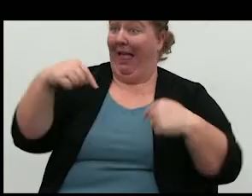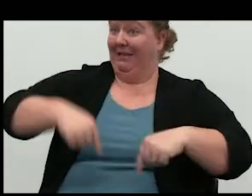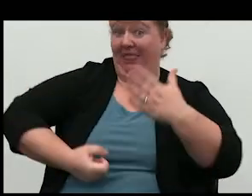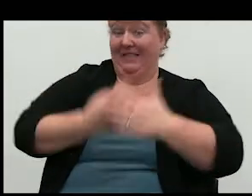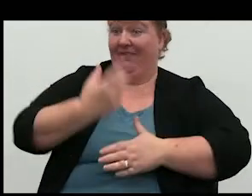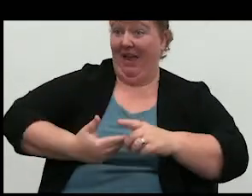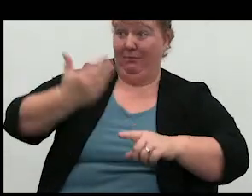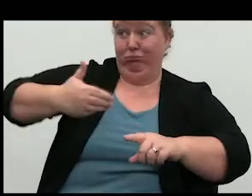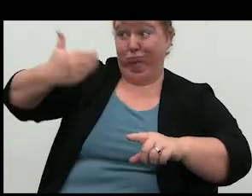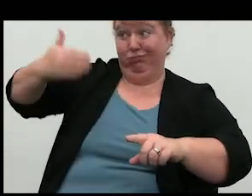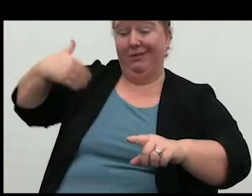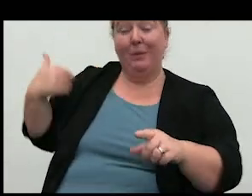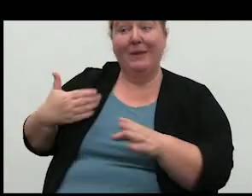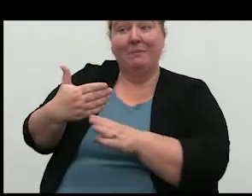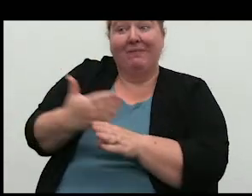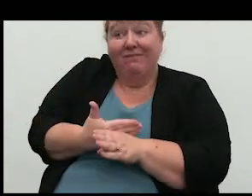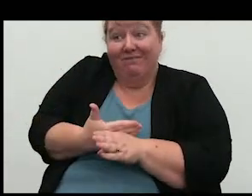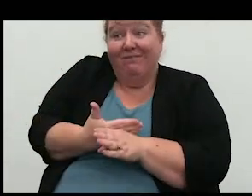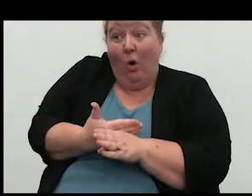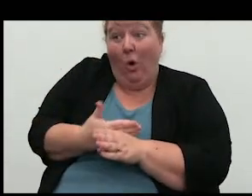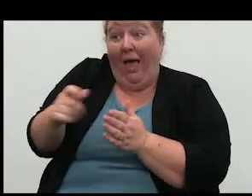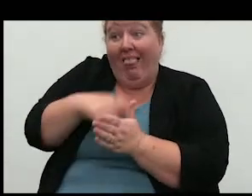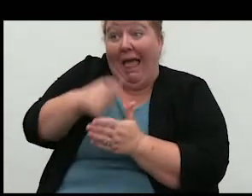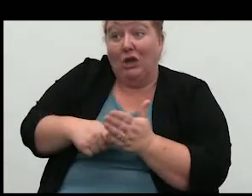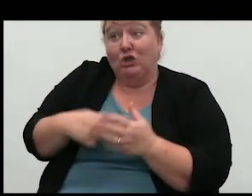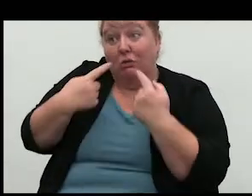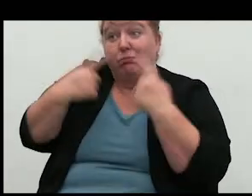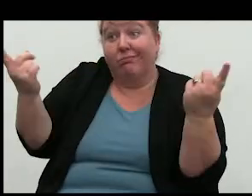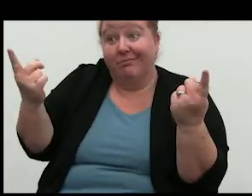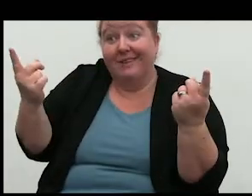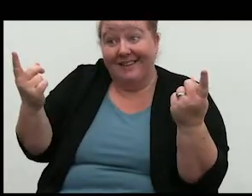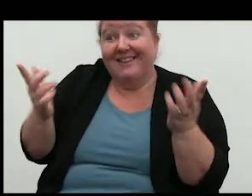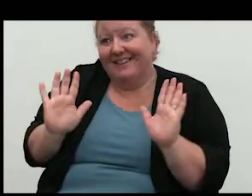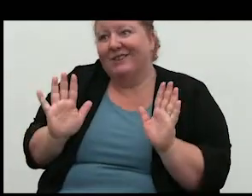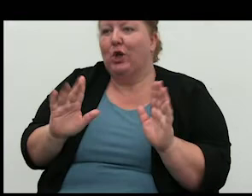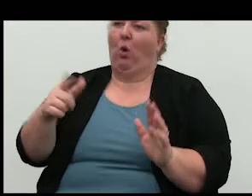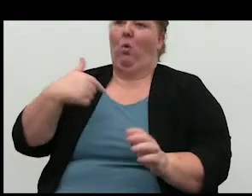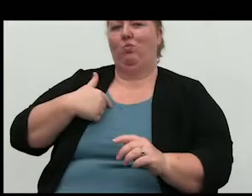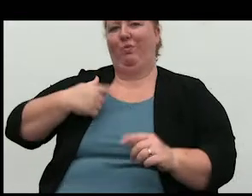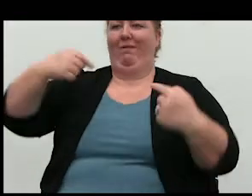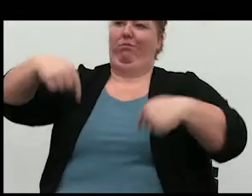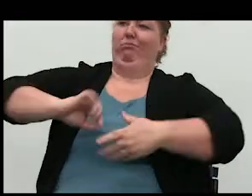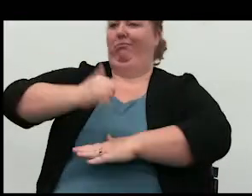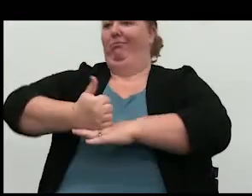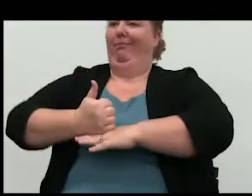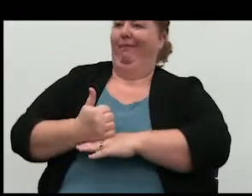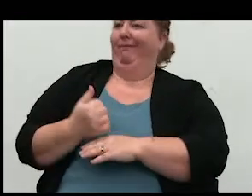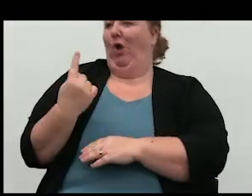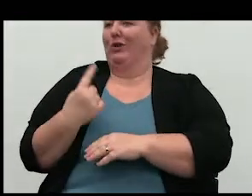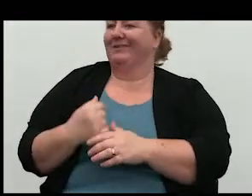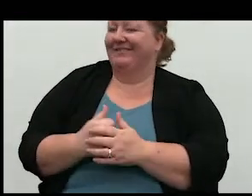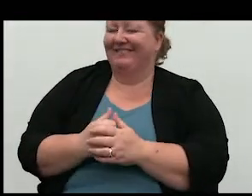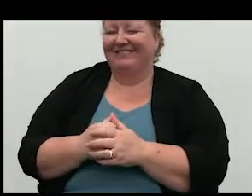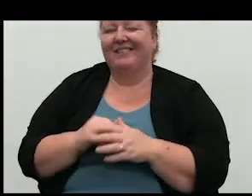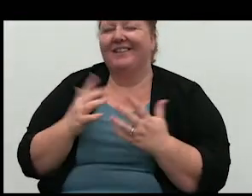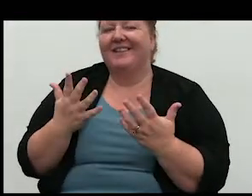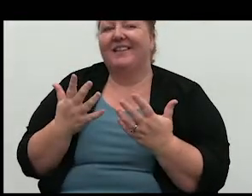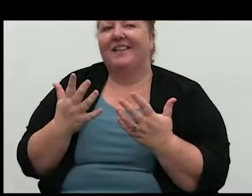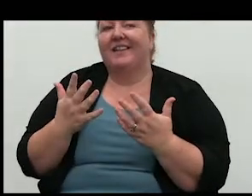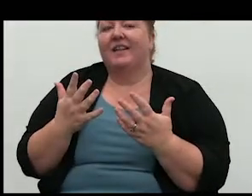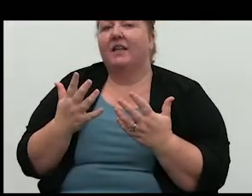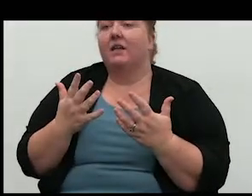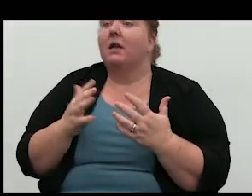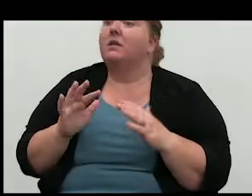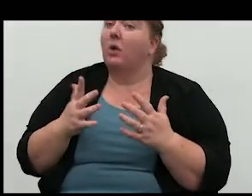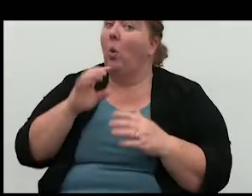this event before they called the general election. So yeah, we were here first. And then there will be time